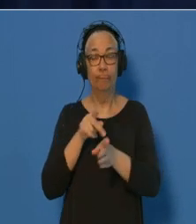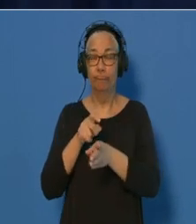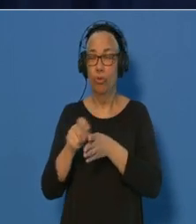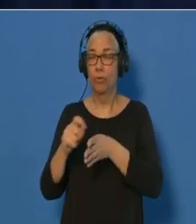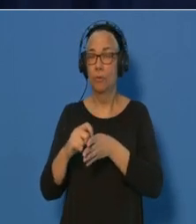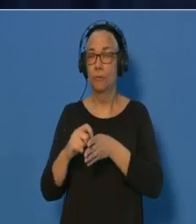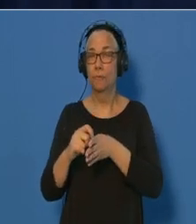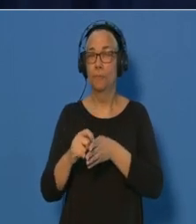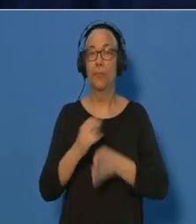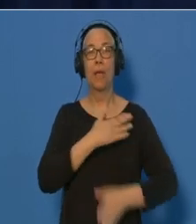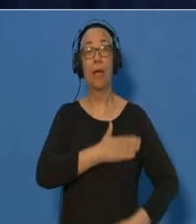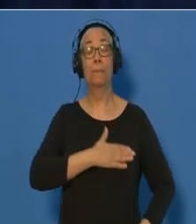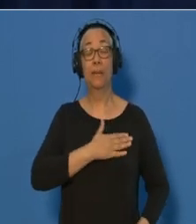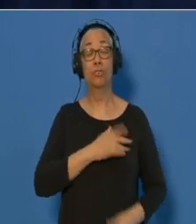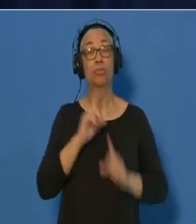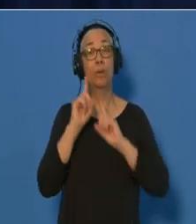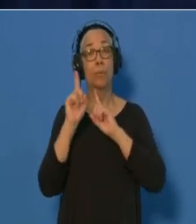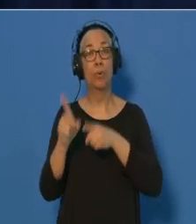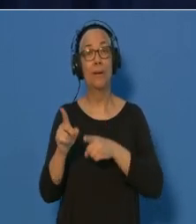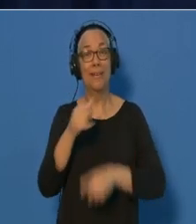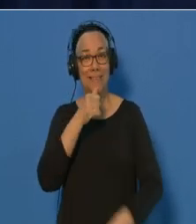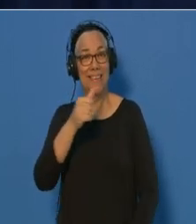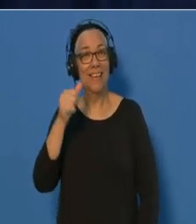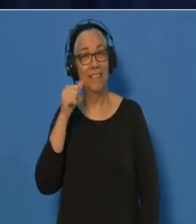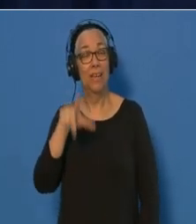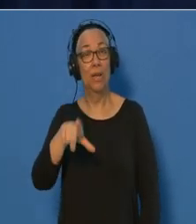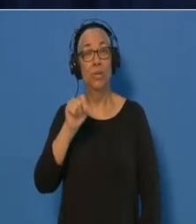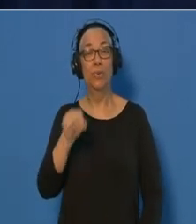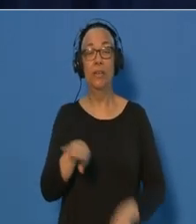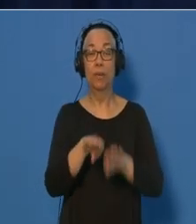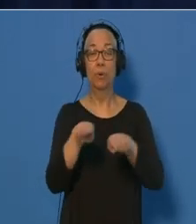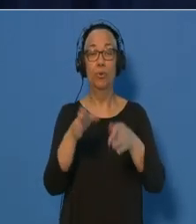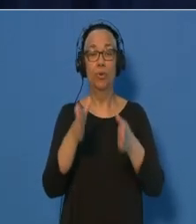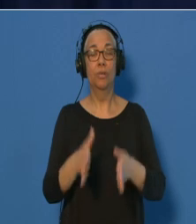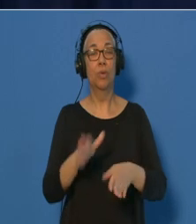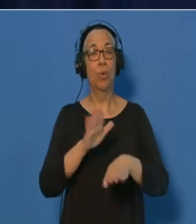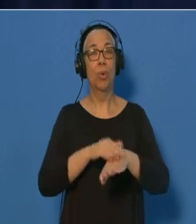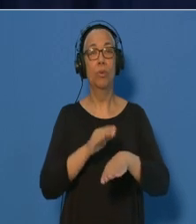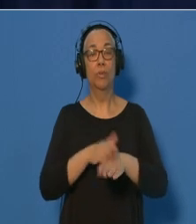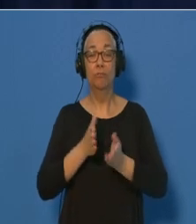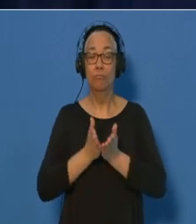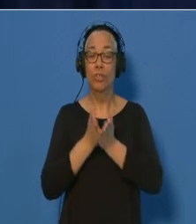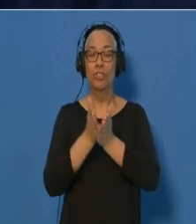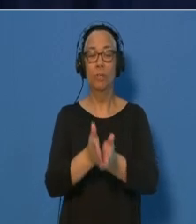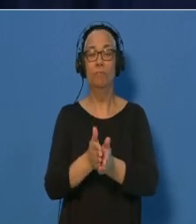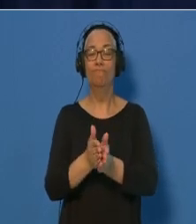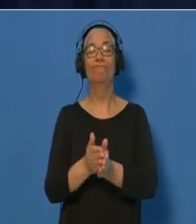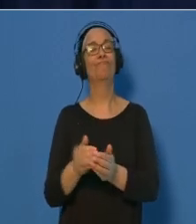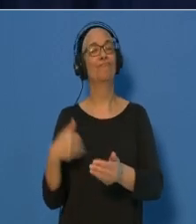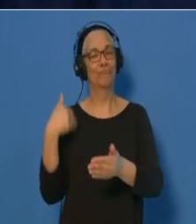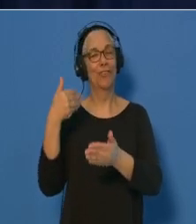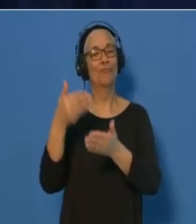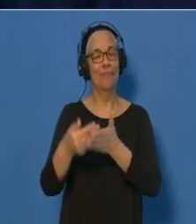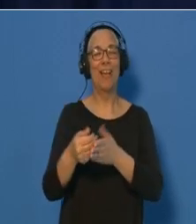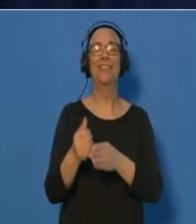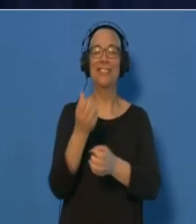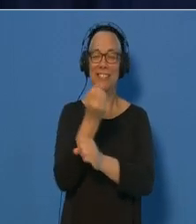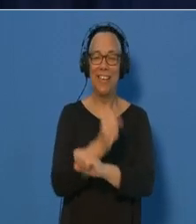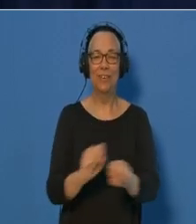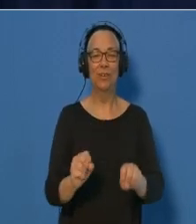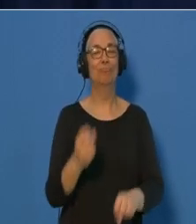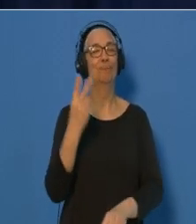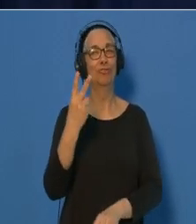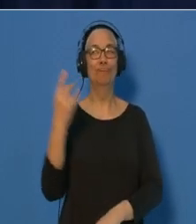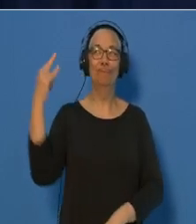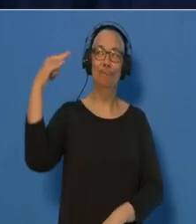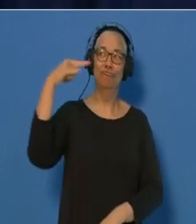I am pleased to report that yesterday, 20 Bermudians who were on the ship the Coral Princess returned home safely on 2 privately chartered